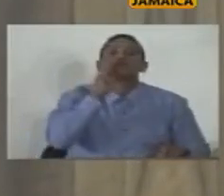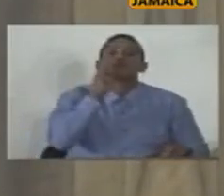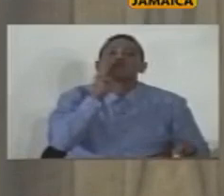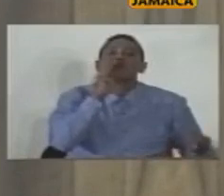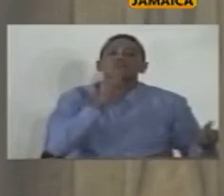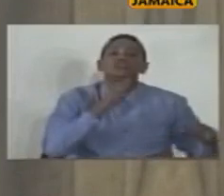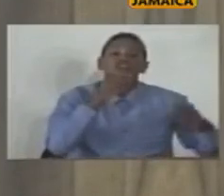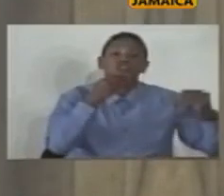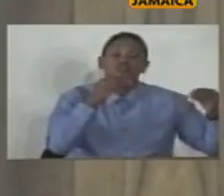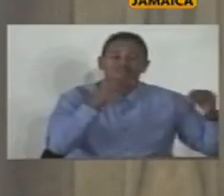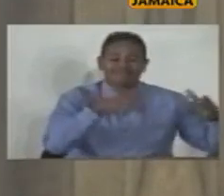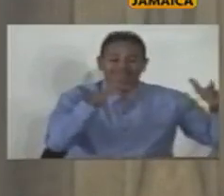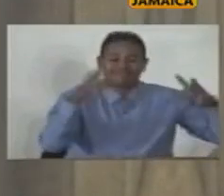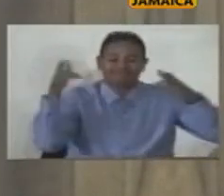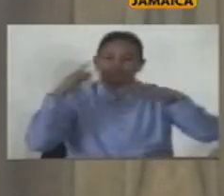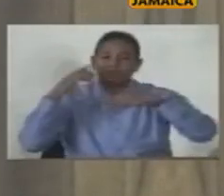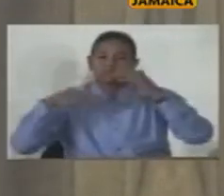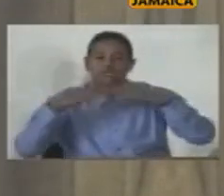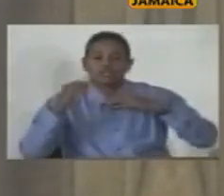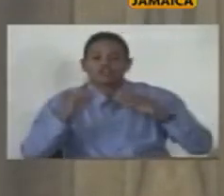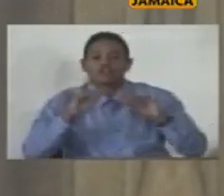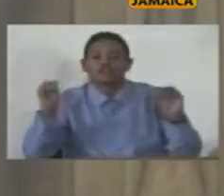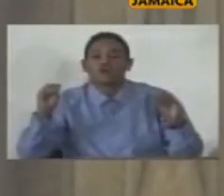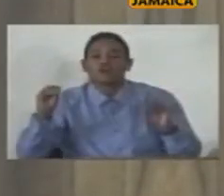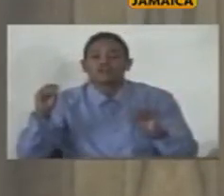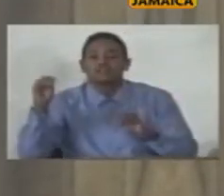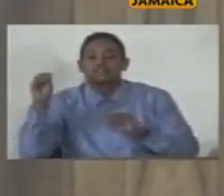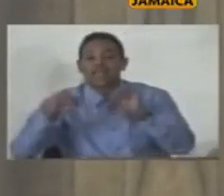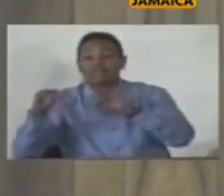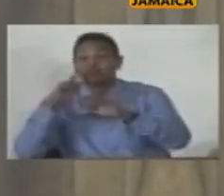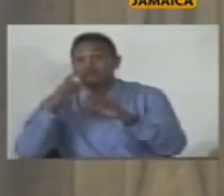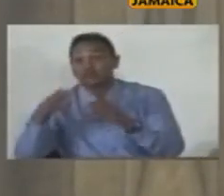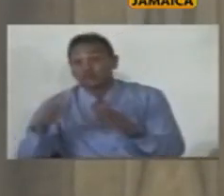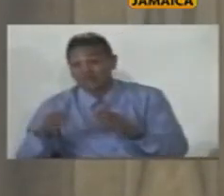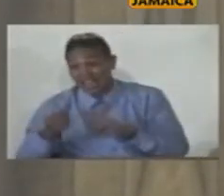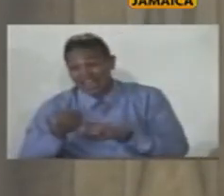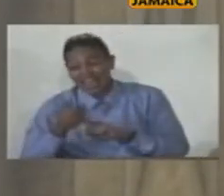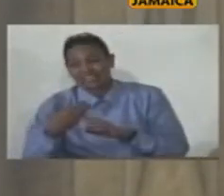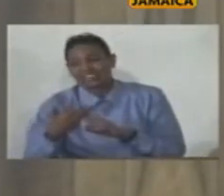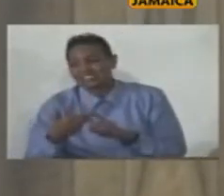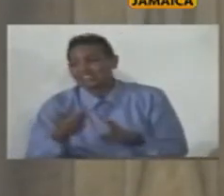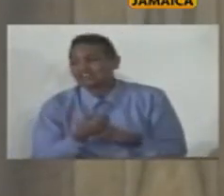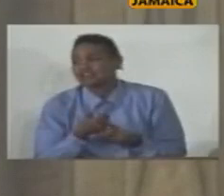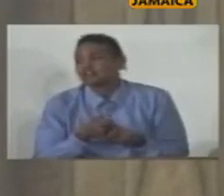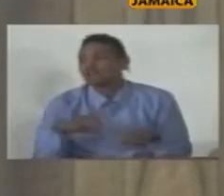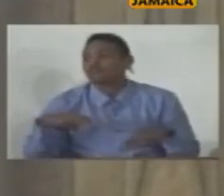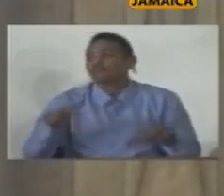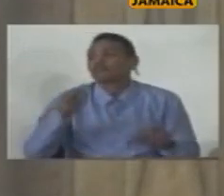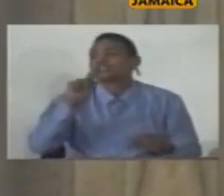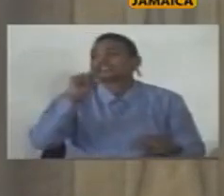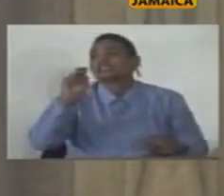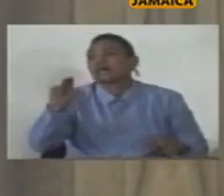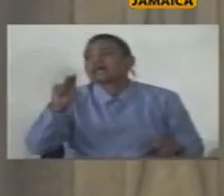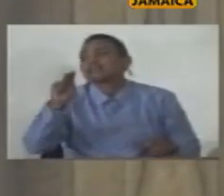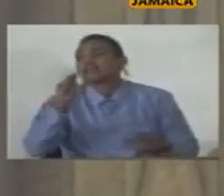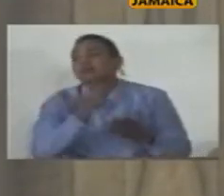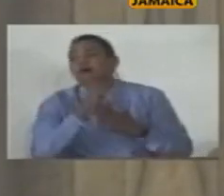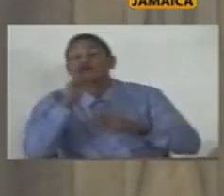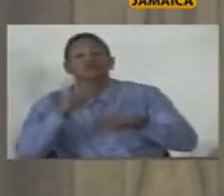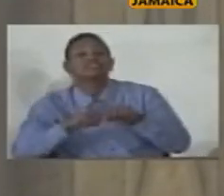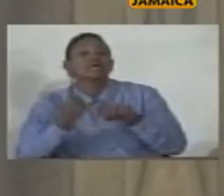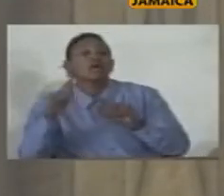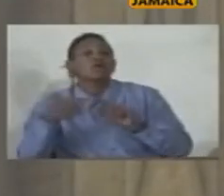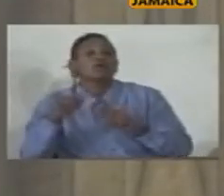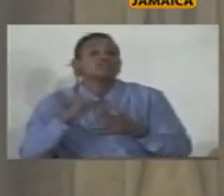built, Nonsuch catchments to be extended, road at Stanton Hardcourt will begin January